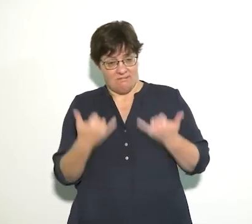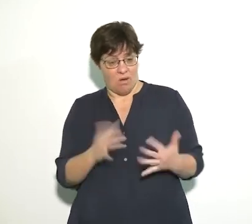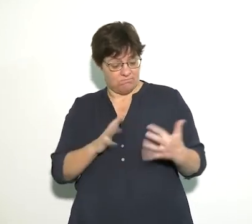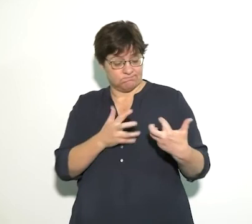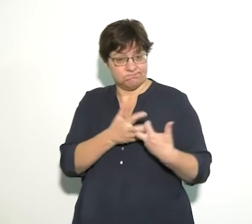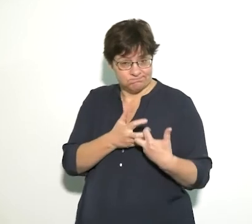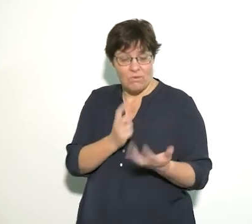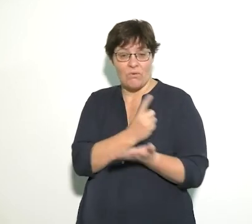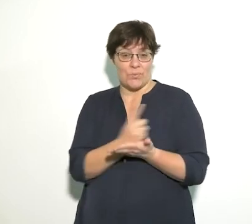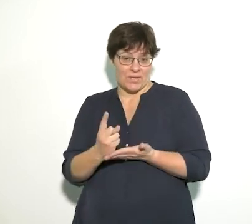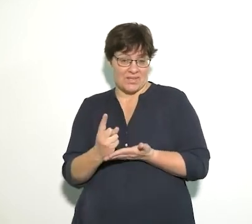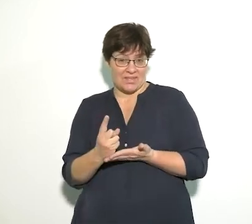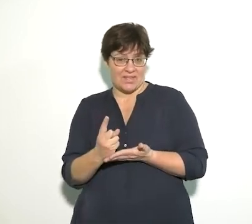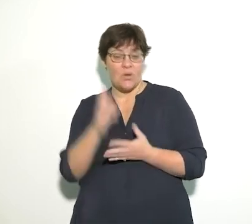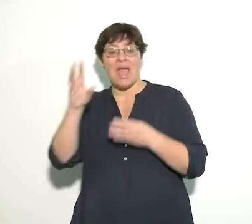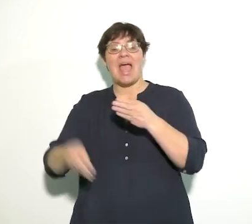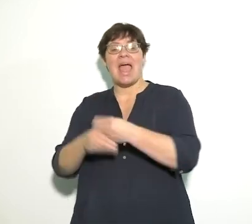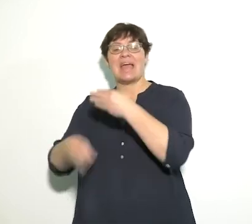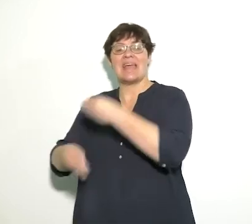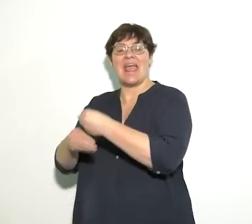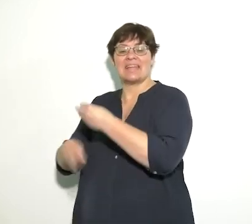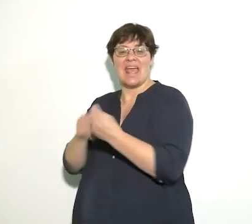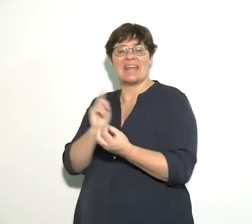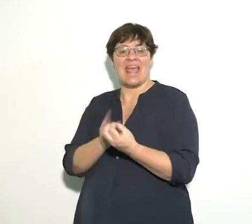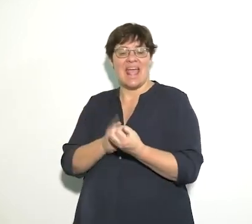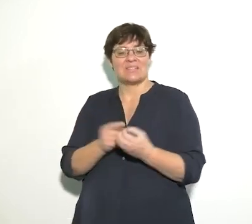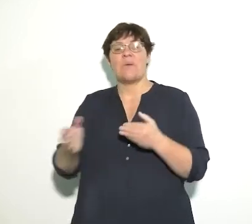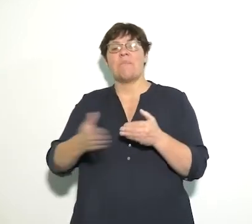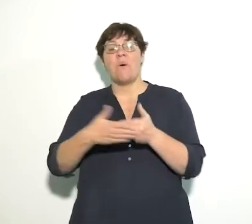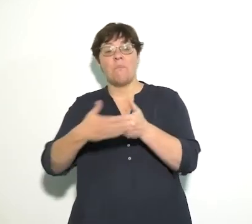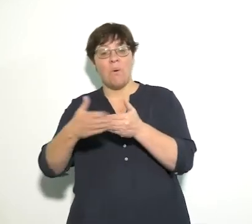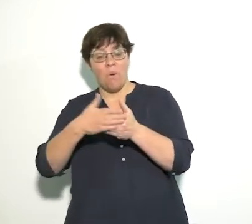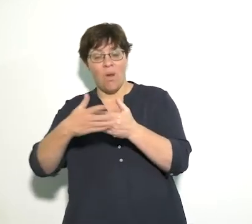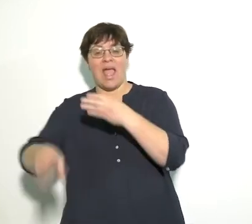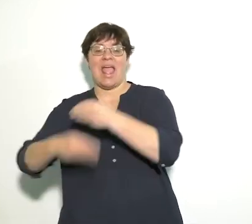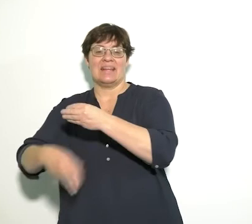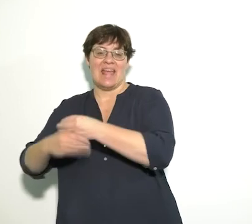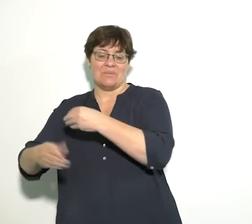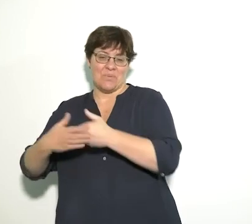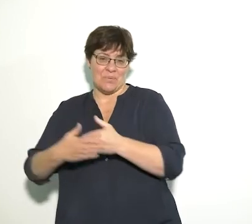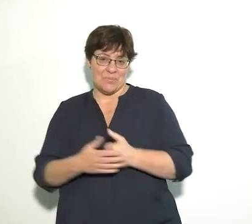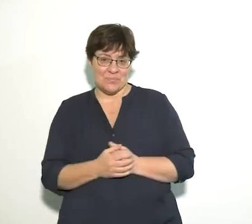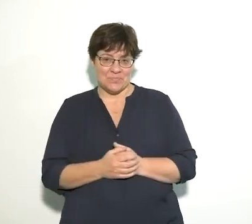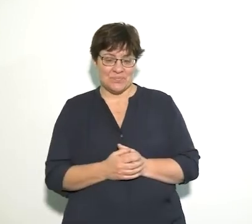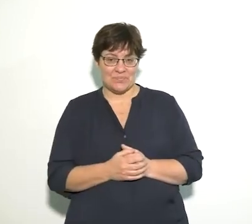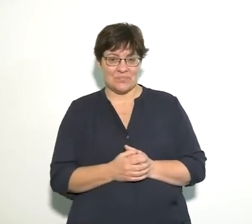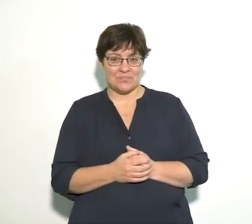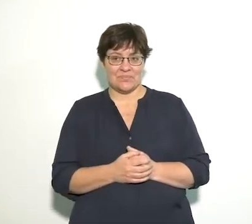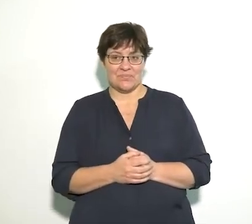currently doing that week, and you can add on more eggs every time they learn new sight words.